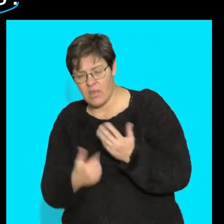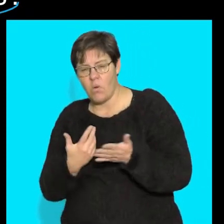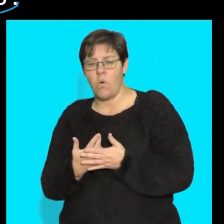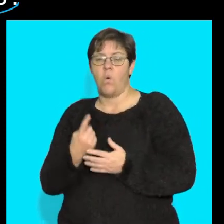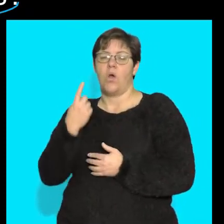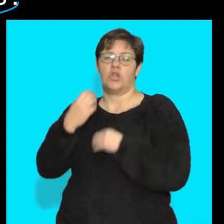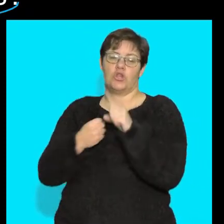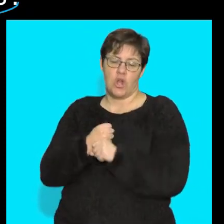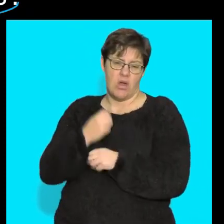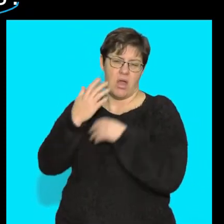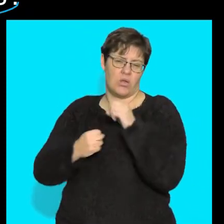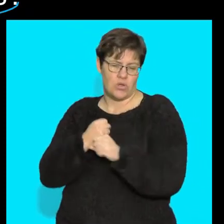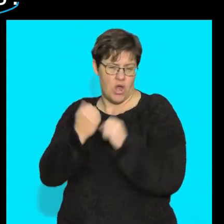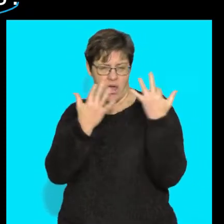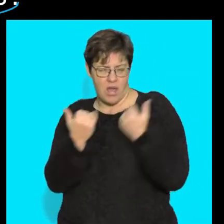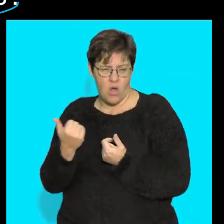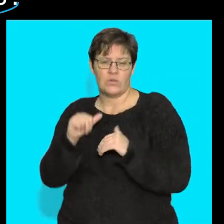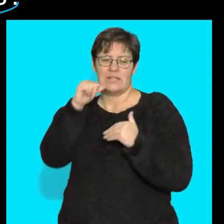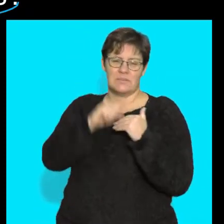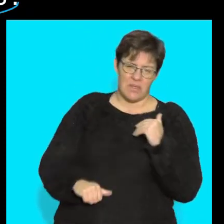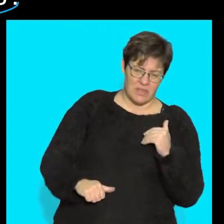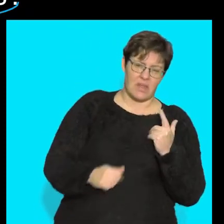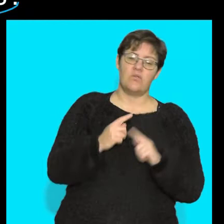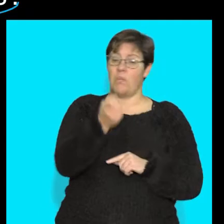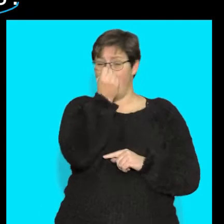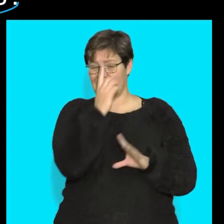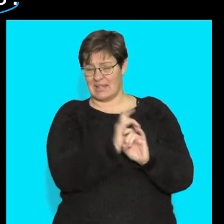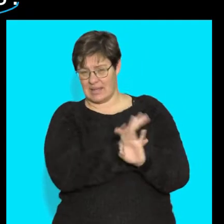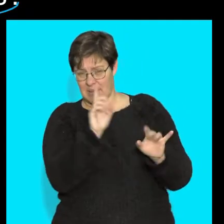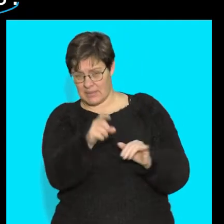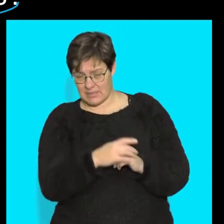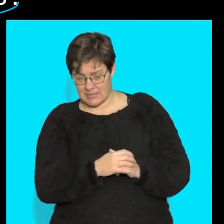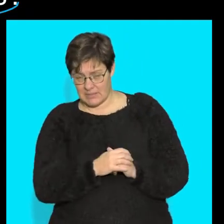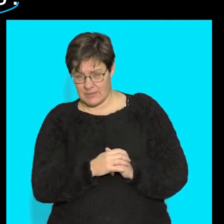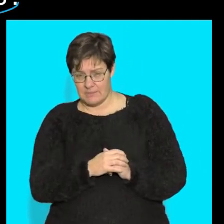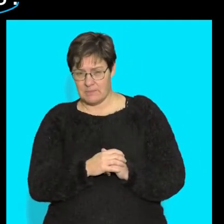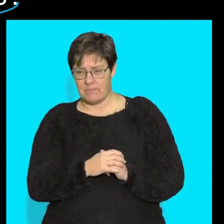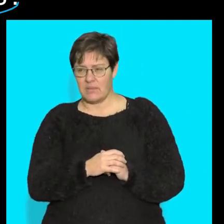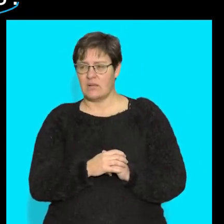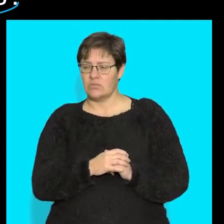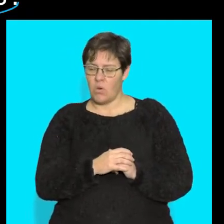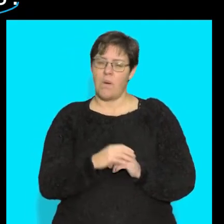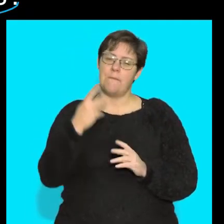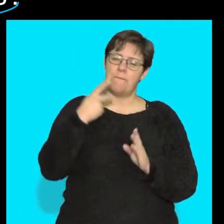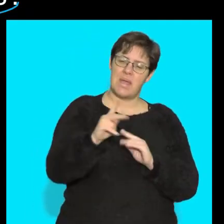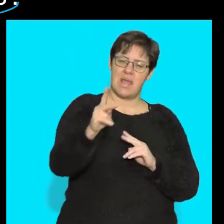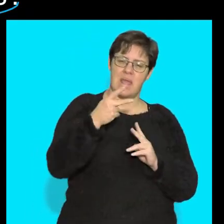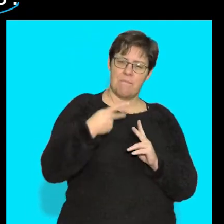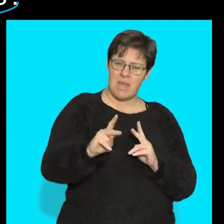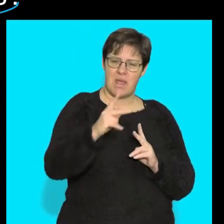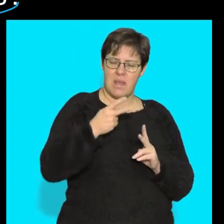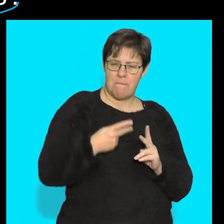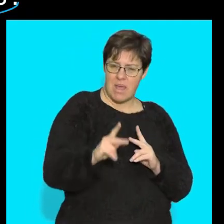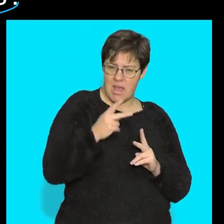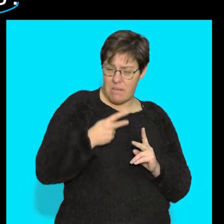months? They recalculate every year, every 6 months? You need to understand. Then installments that you need